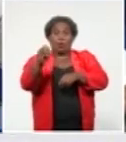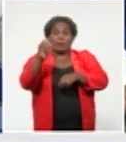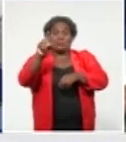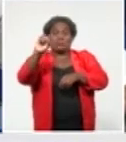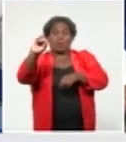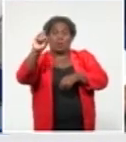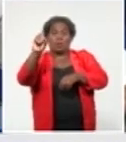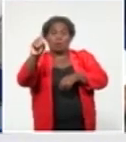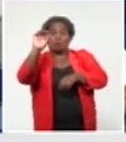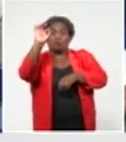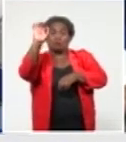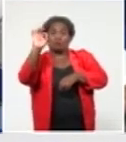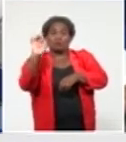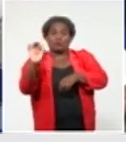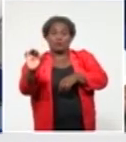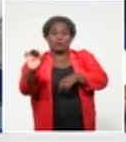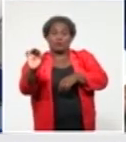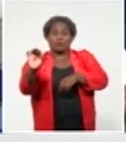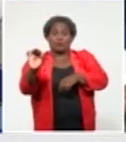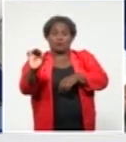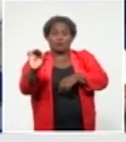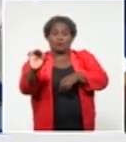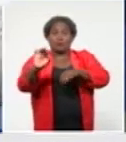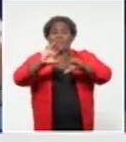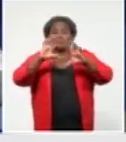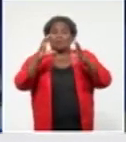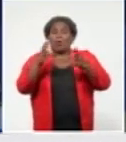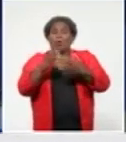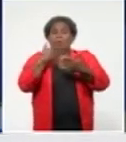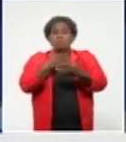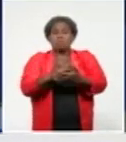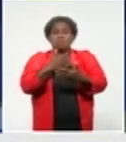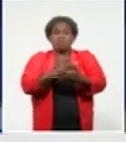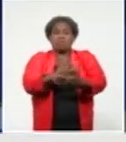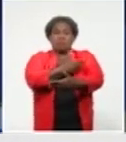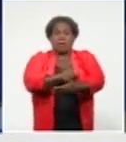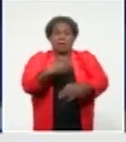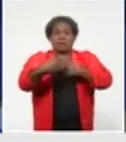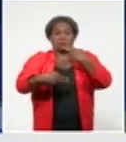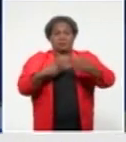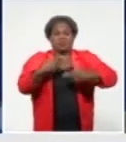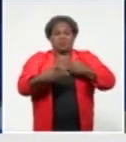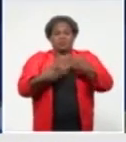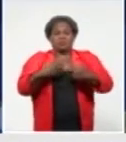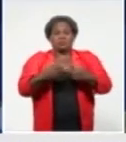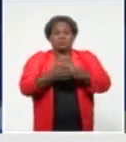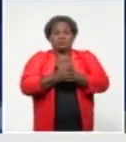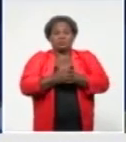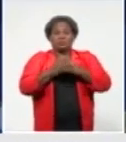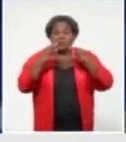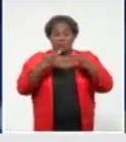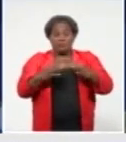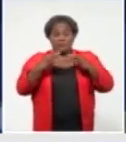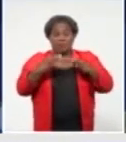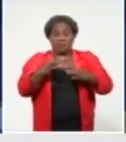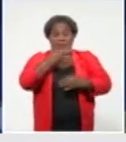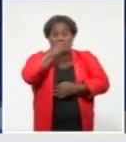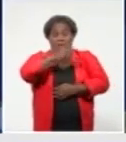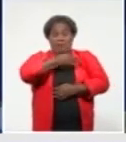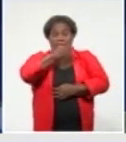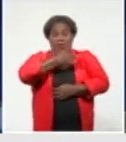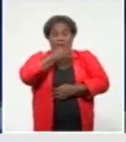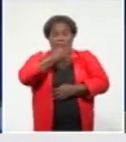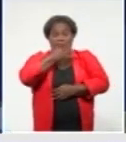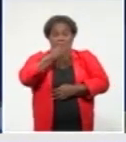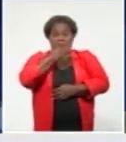every province managed to analyze samples. Pinar del Rio province processed 105 samples. Artemisa, which has shown